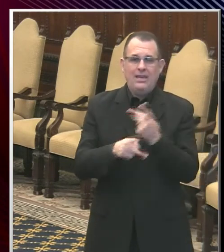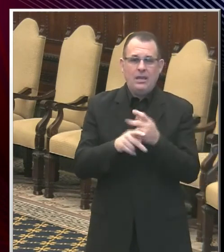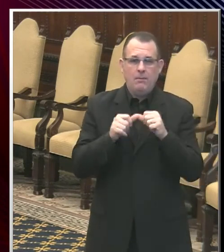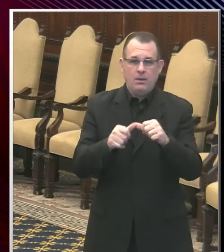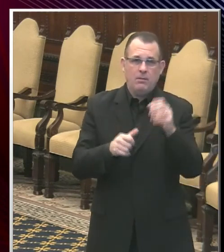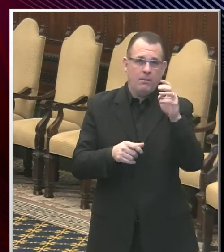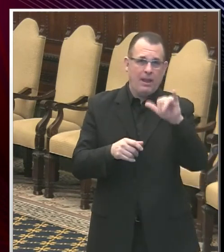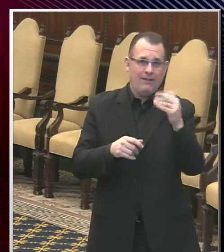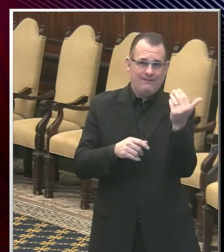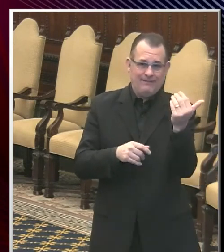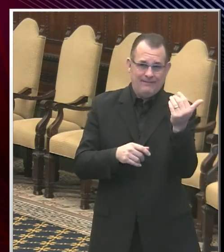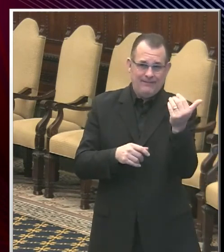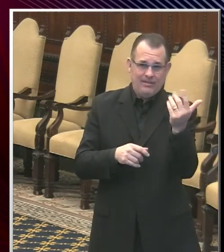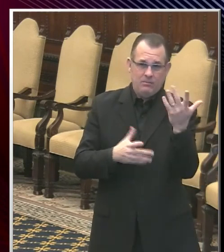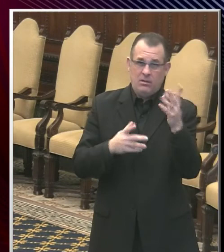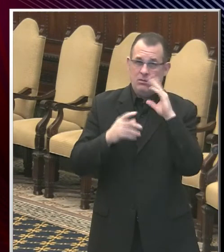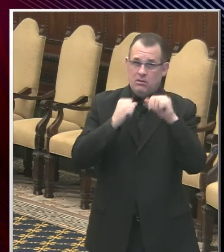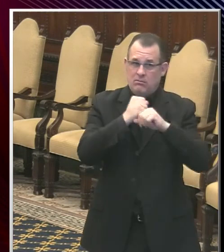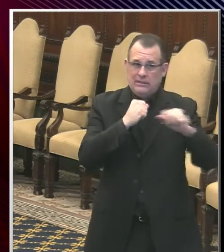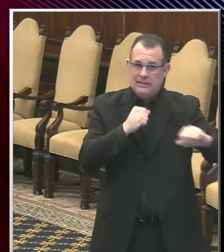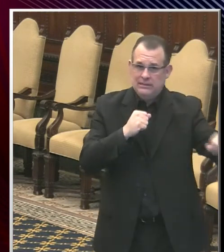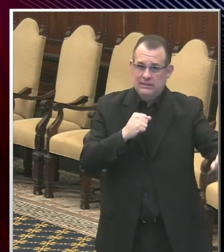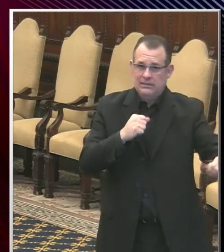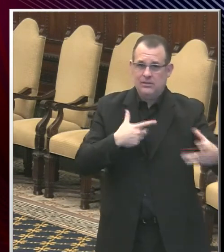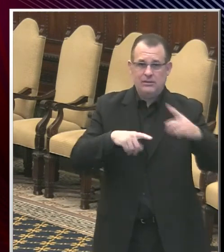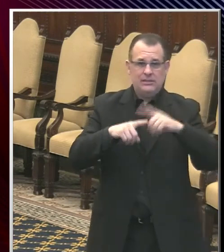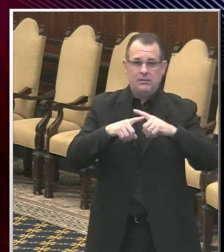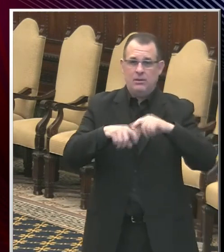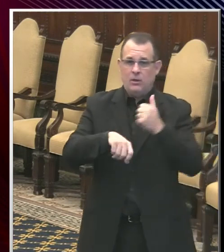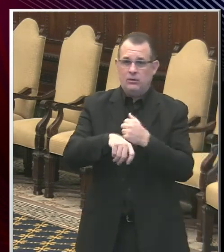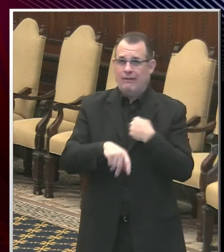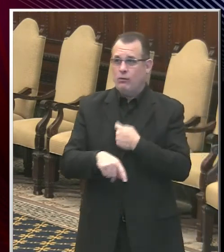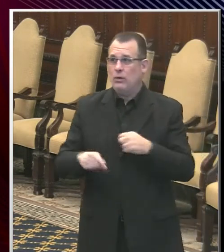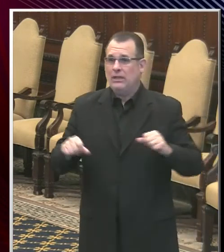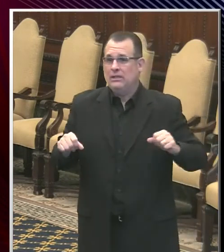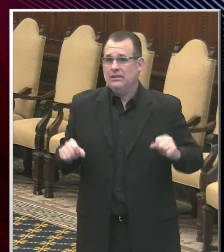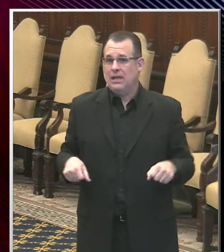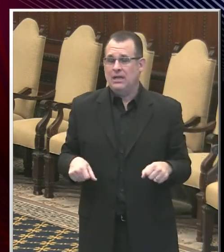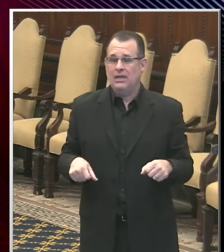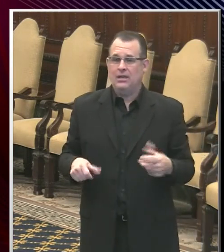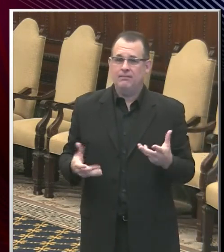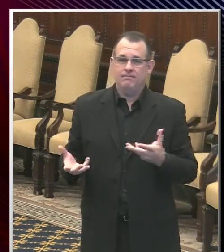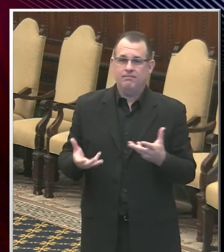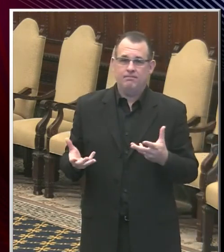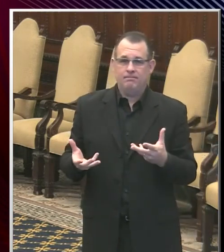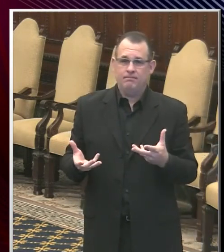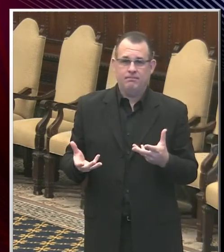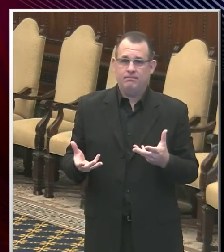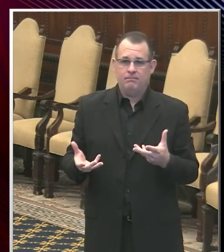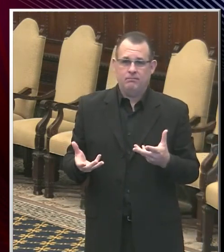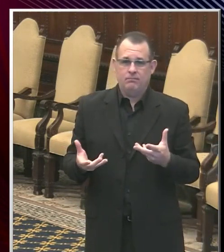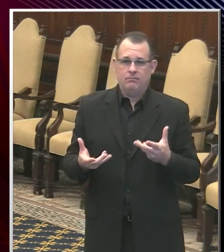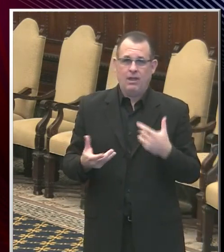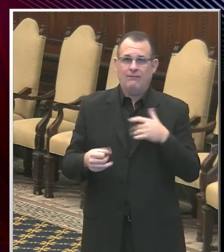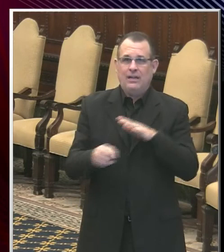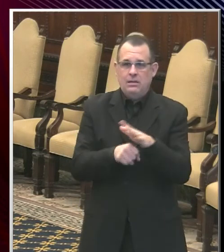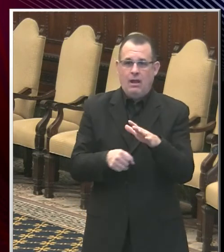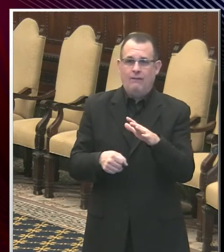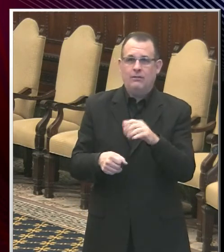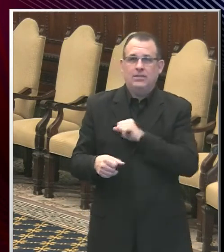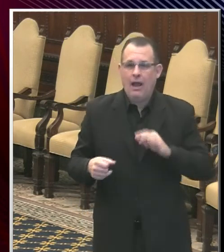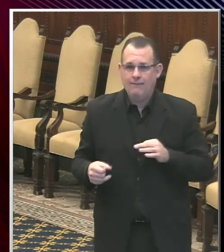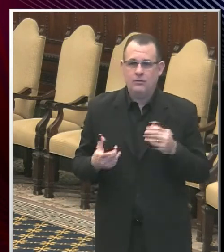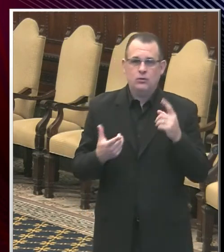possibly longer, depending on whether we can get enough staff here as they try to balance both work and